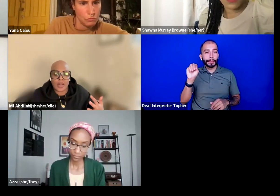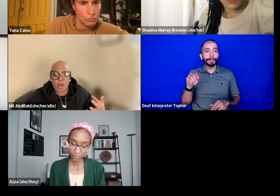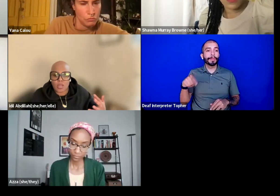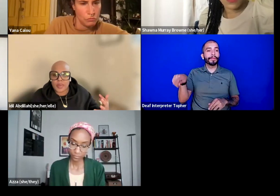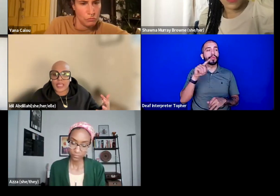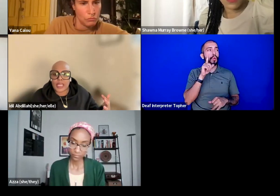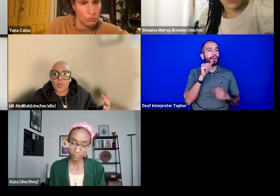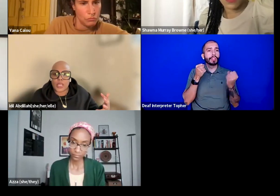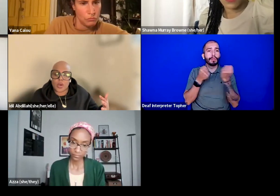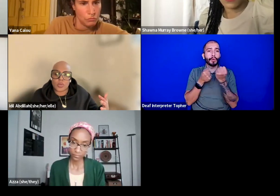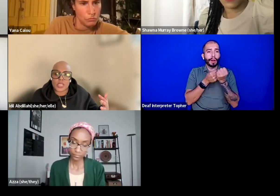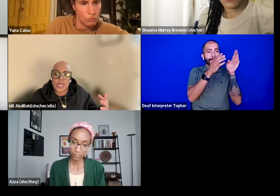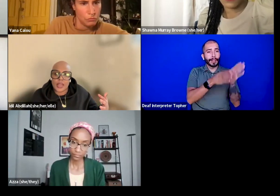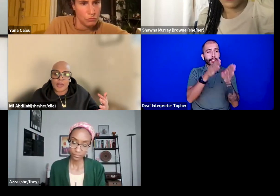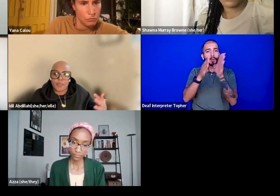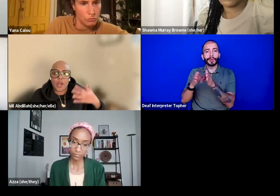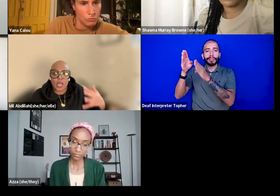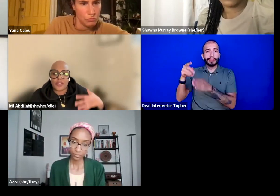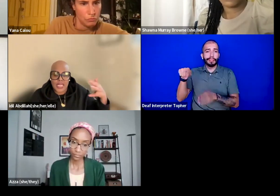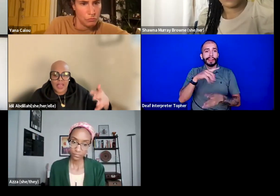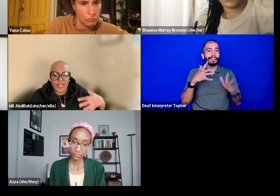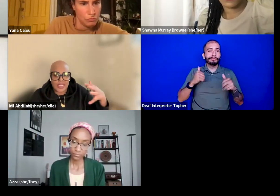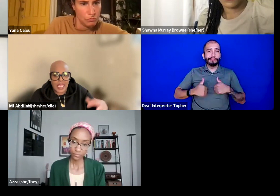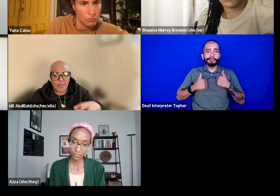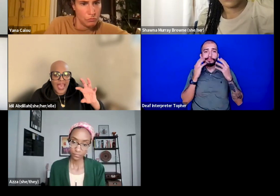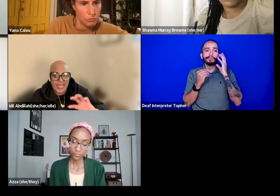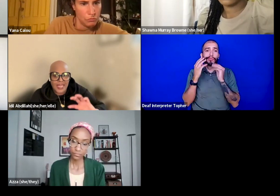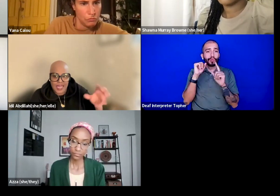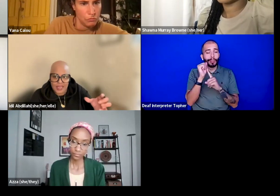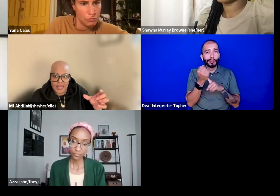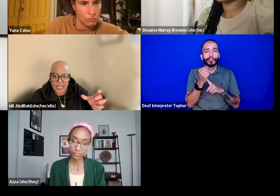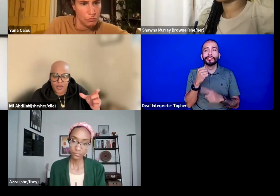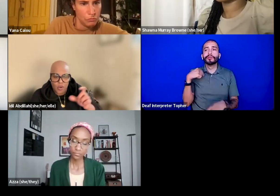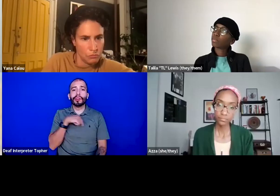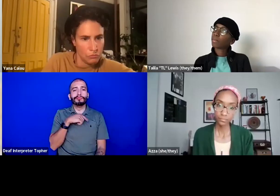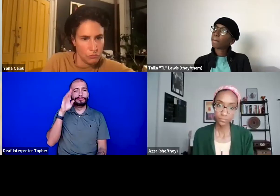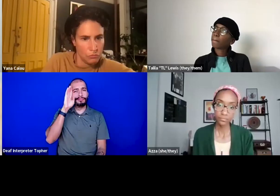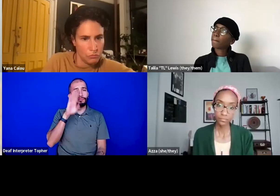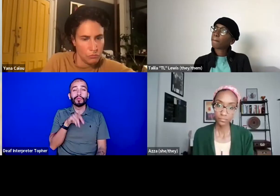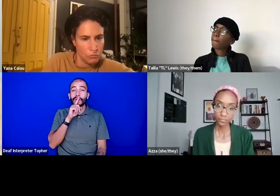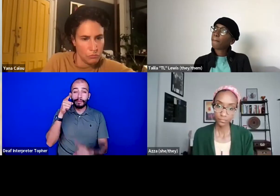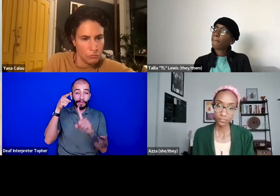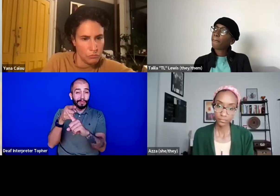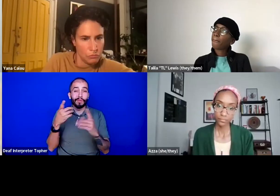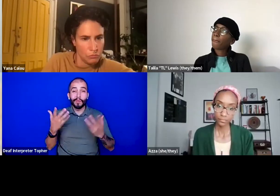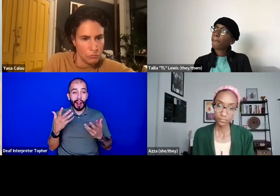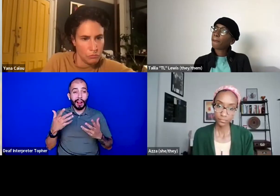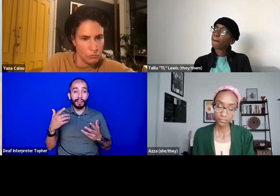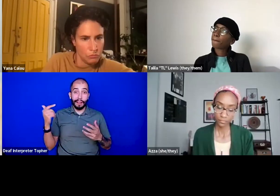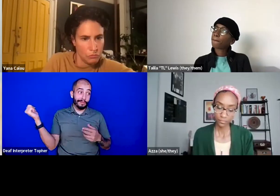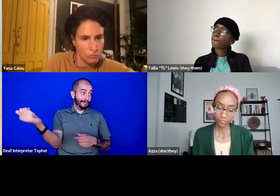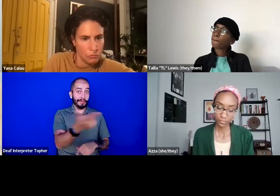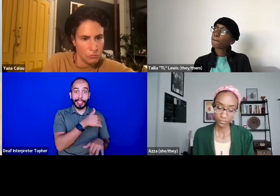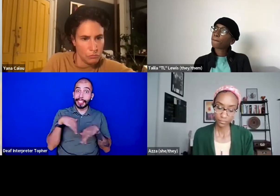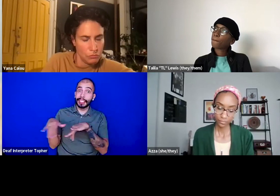know is that ultimately not all of us have the same access in order to request access